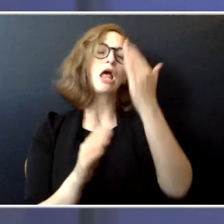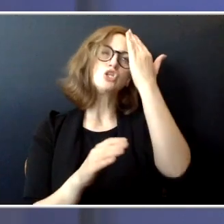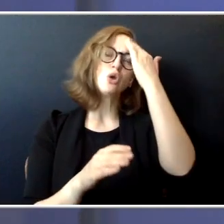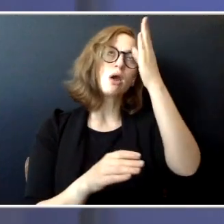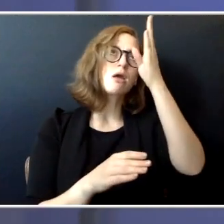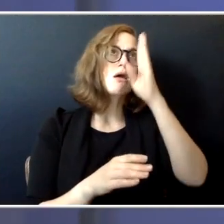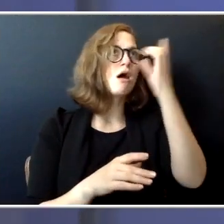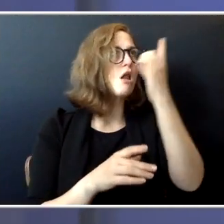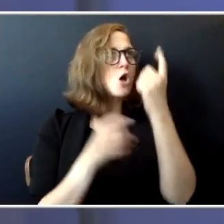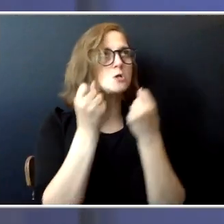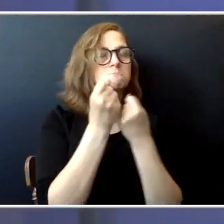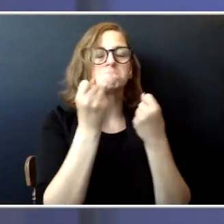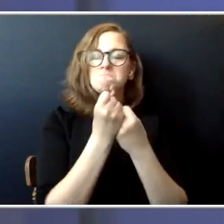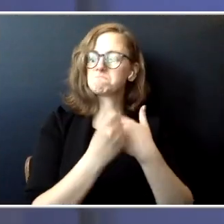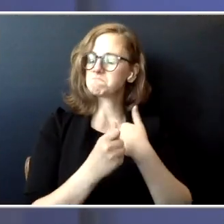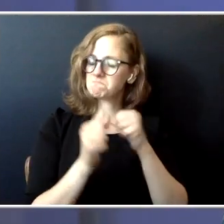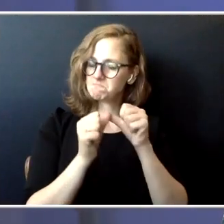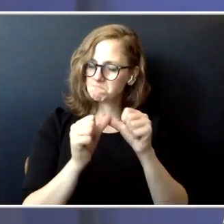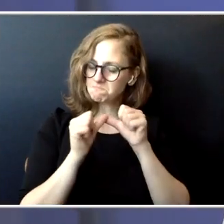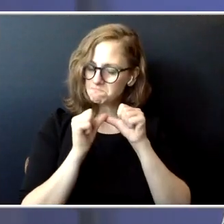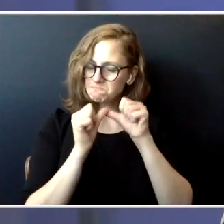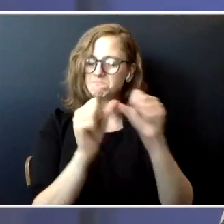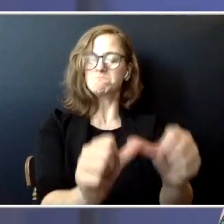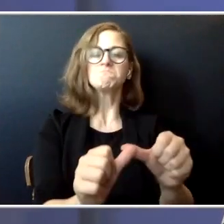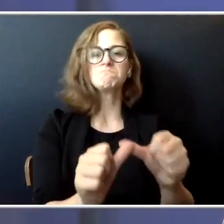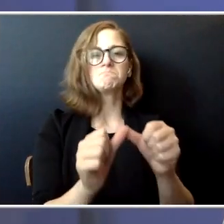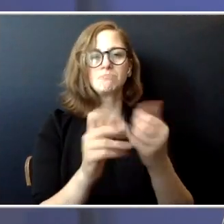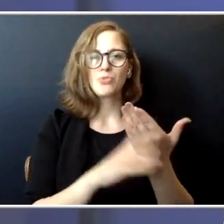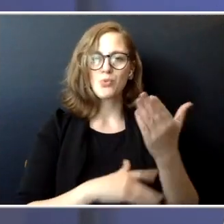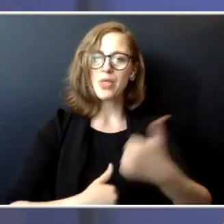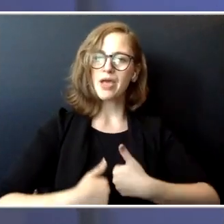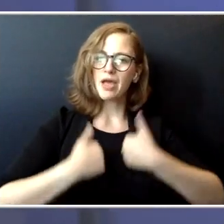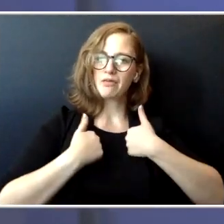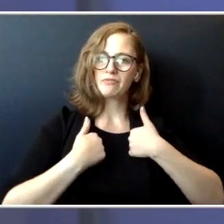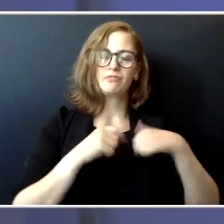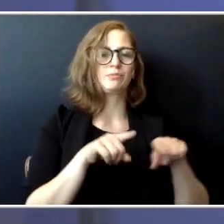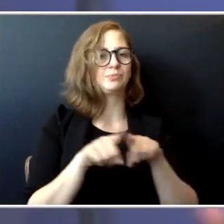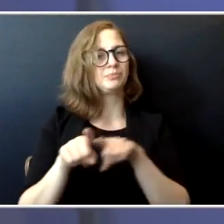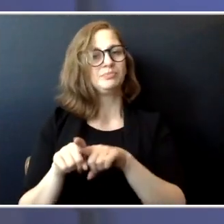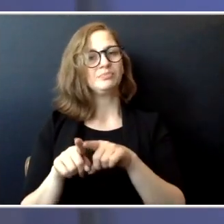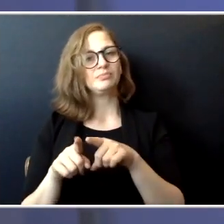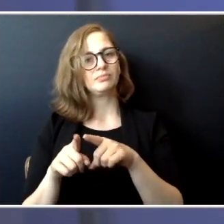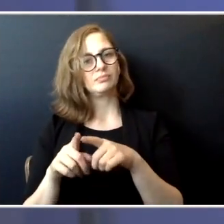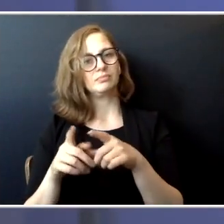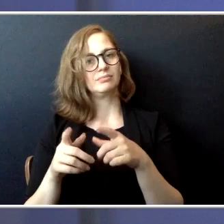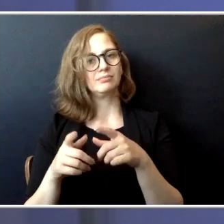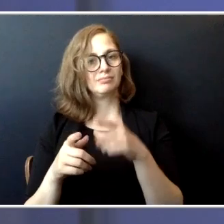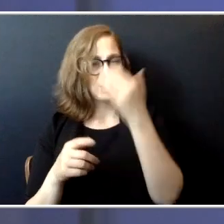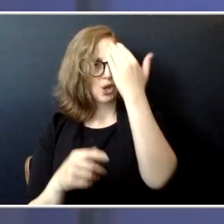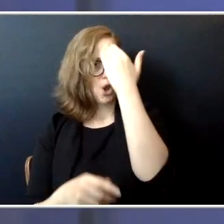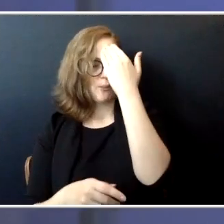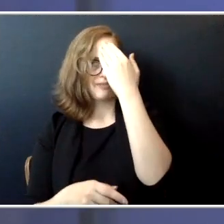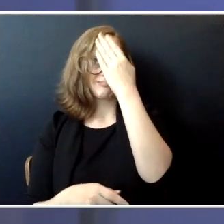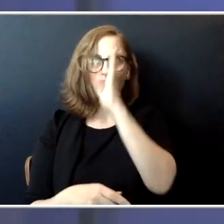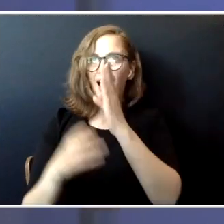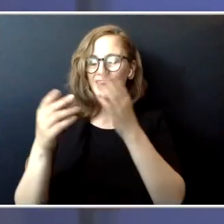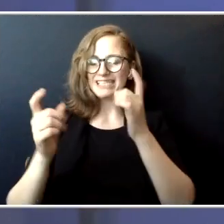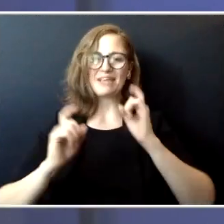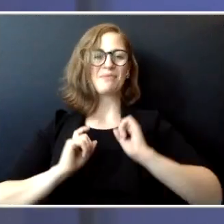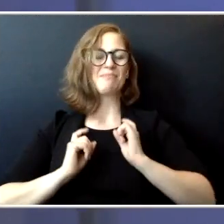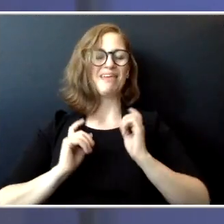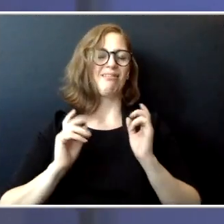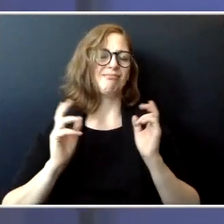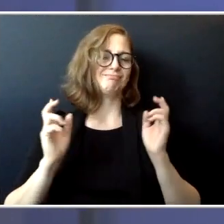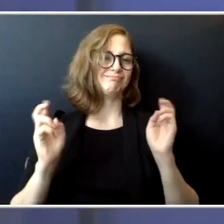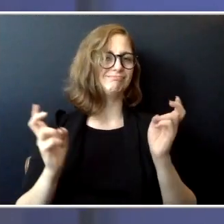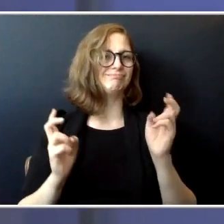be with me through this journey of life, and the other part is that He has put tools, people in my life that help see